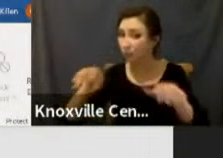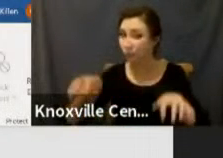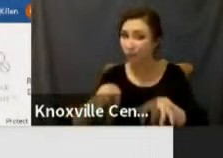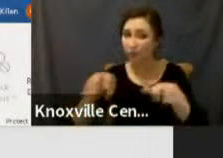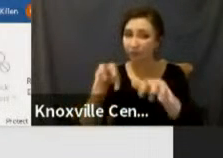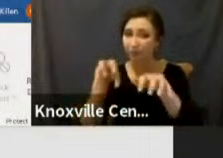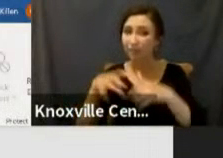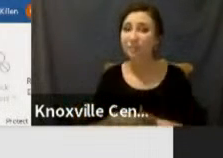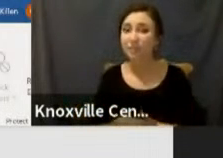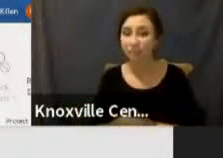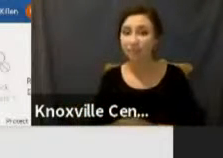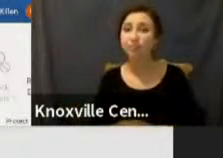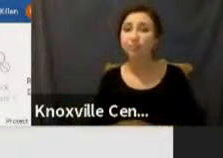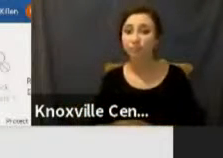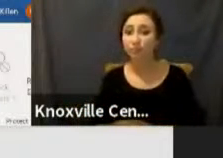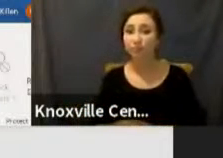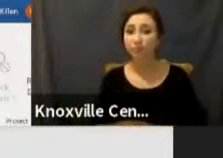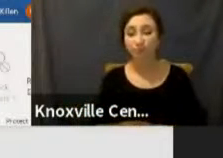it does